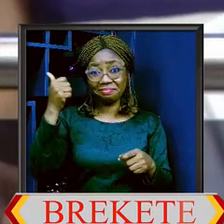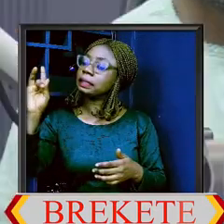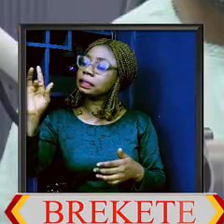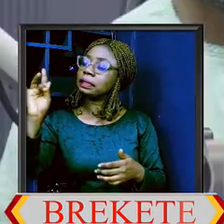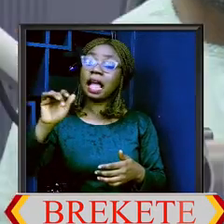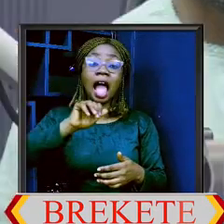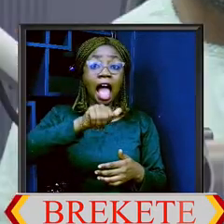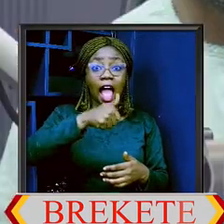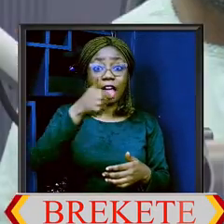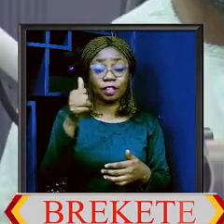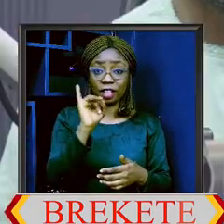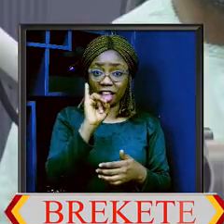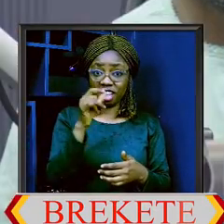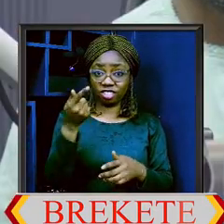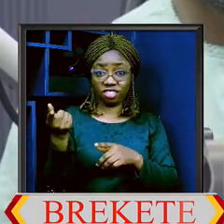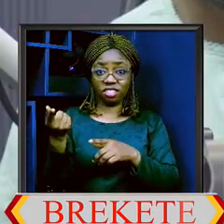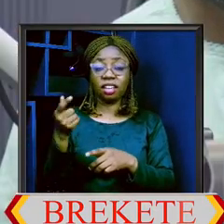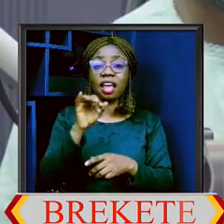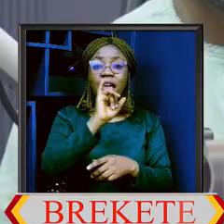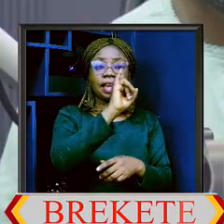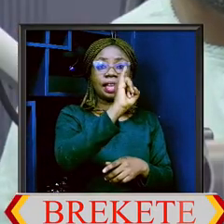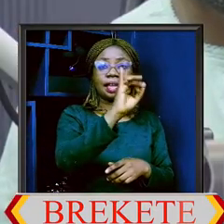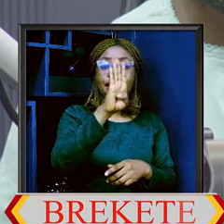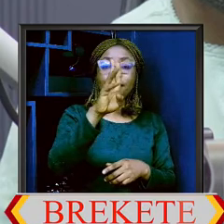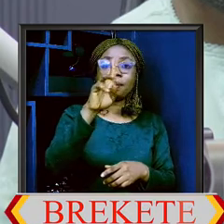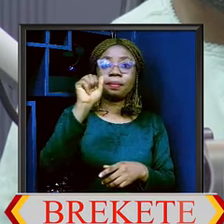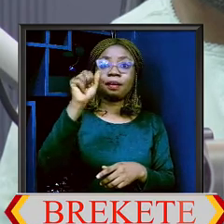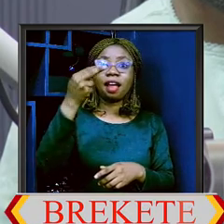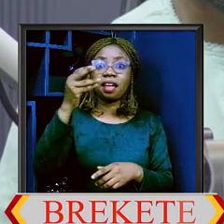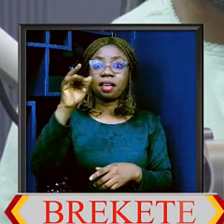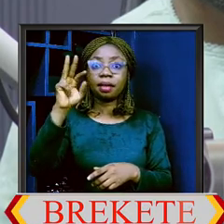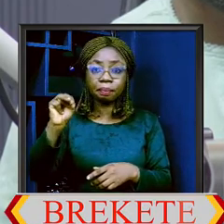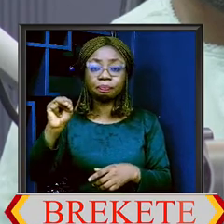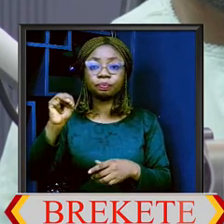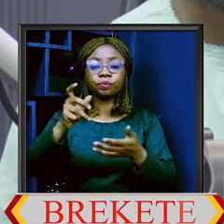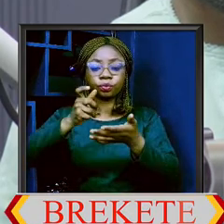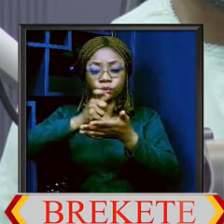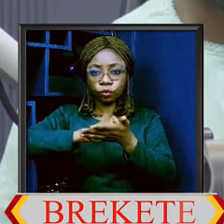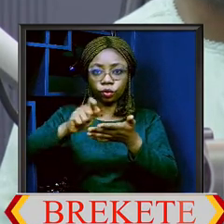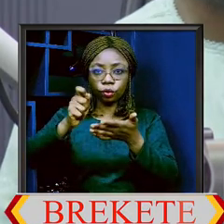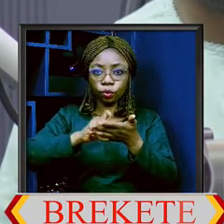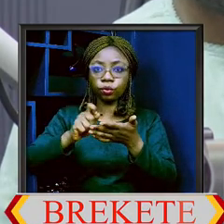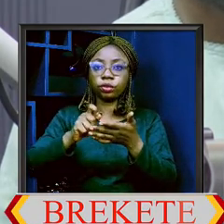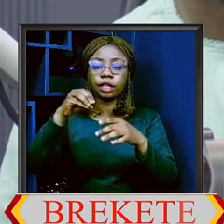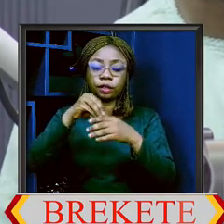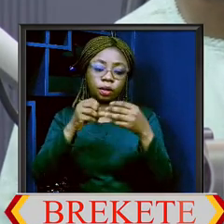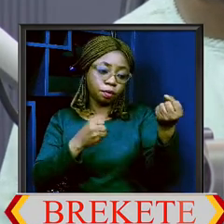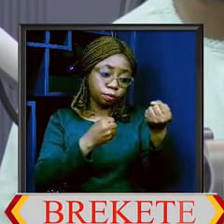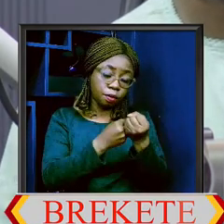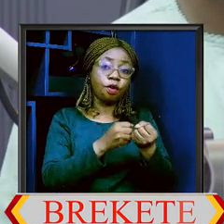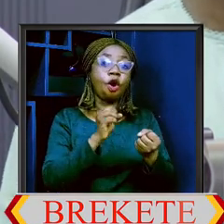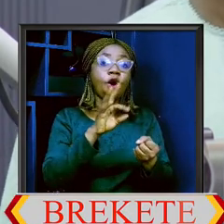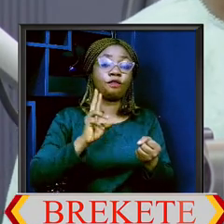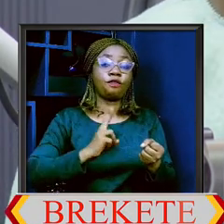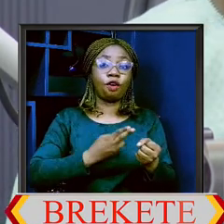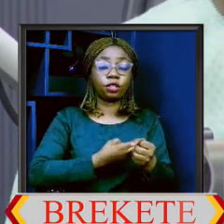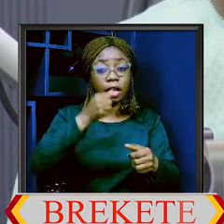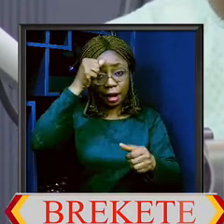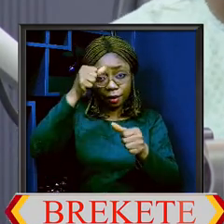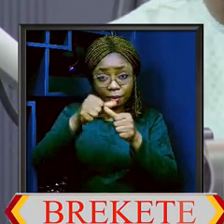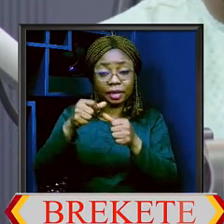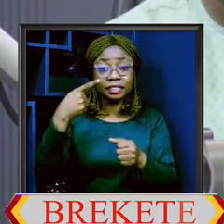them IG again Ibrahim pum wrote in favor of us reminding the minister